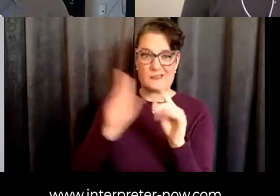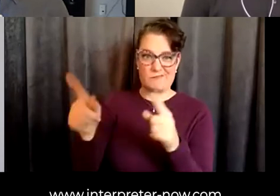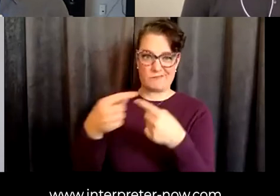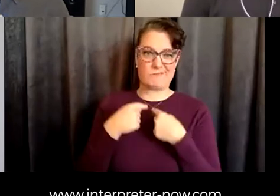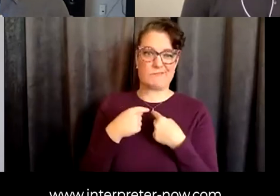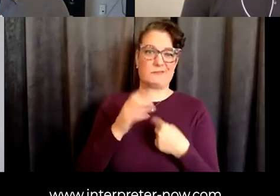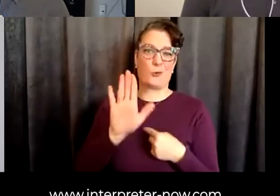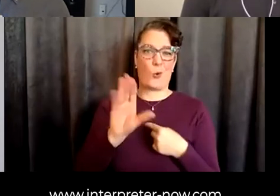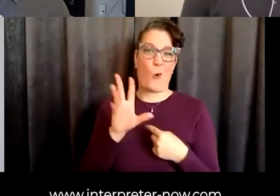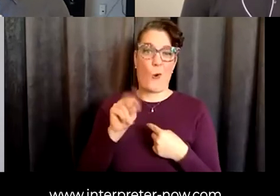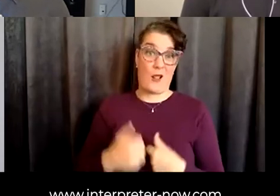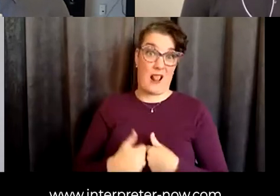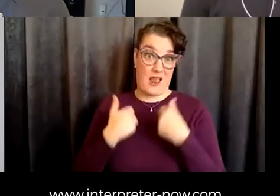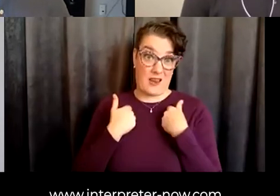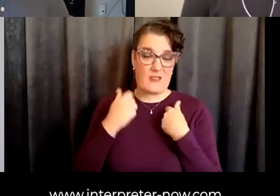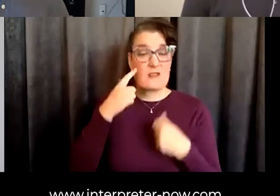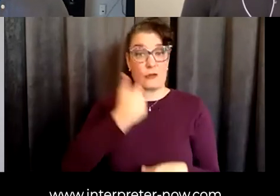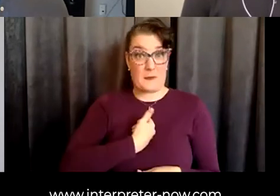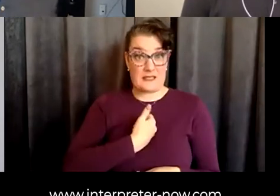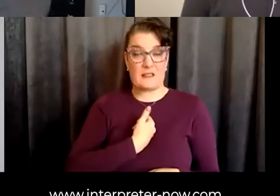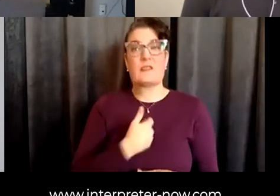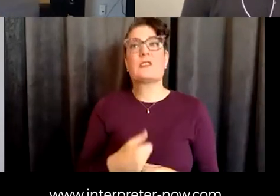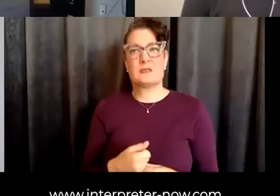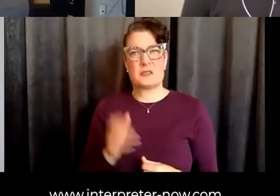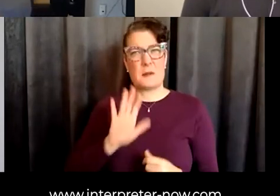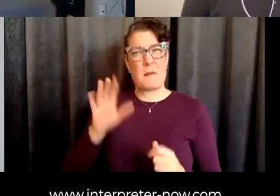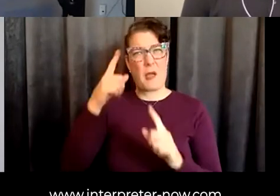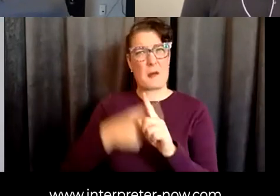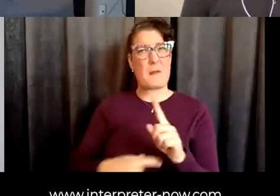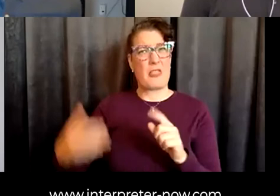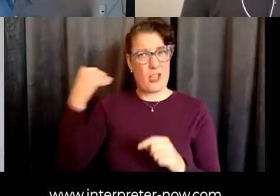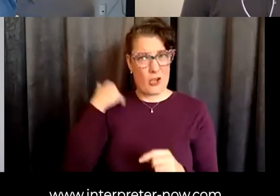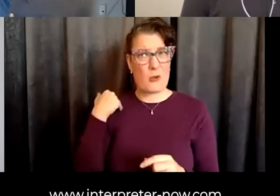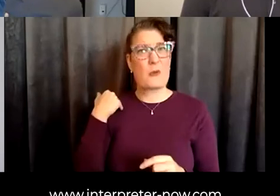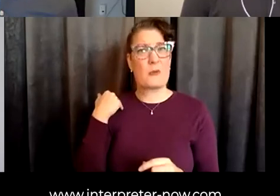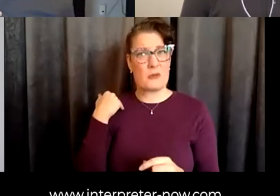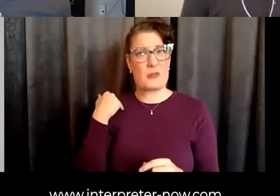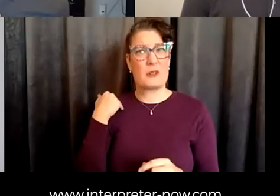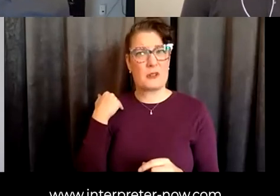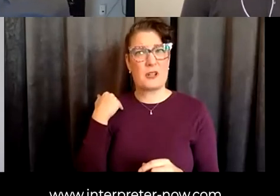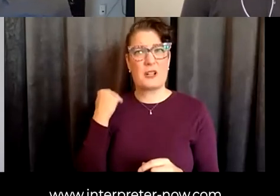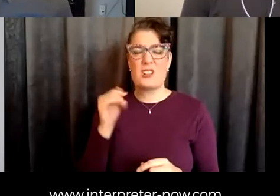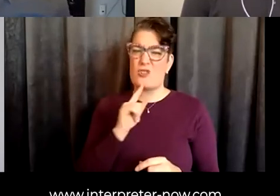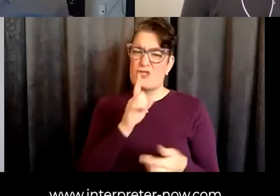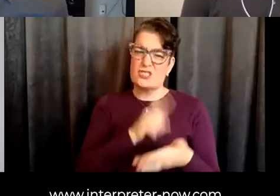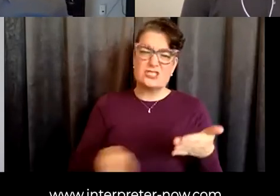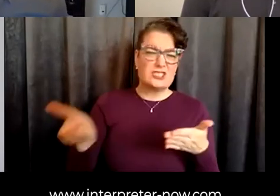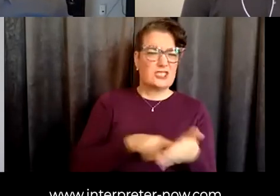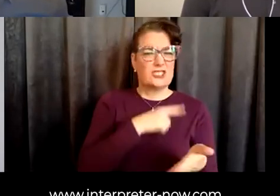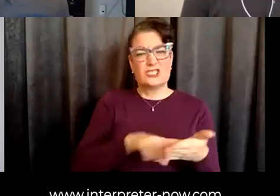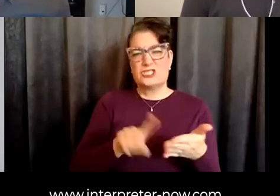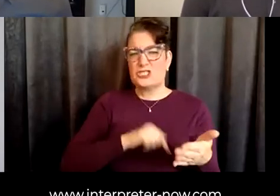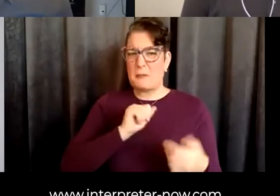life. I will say that I had about a month ago, I was really hard on myself because I was